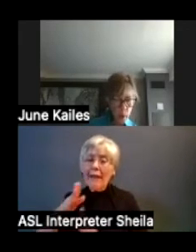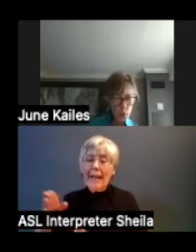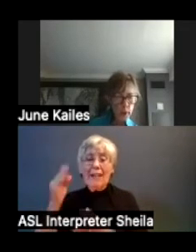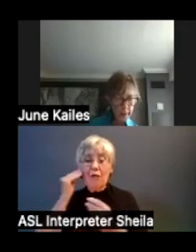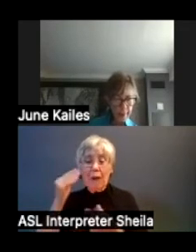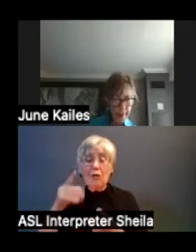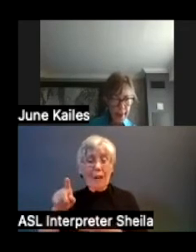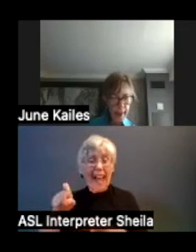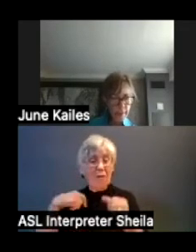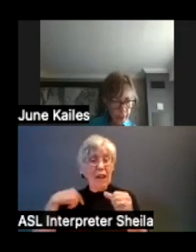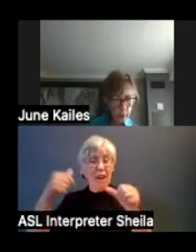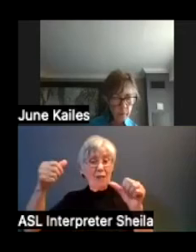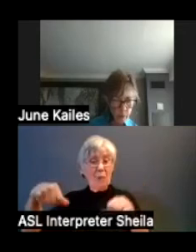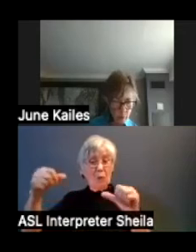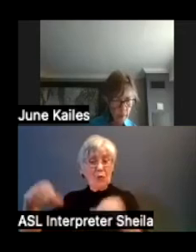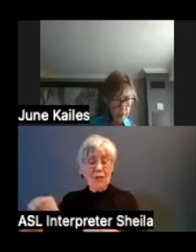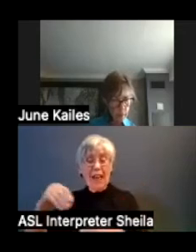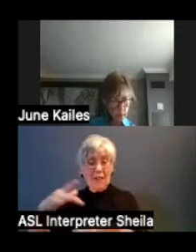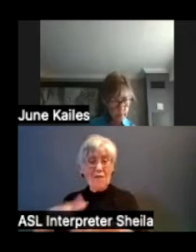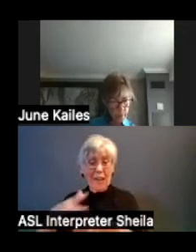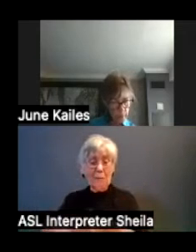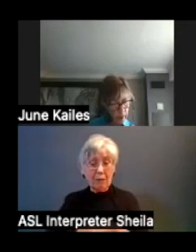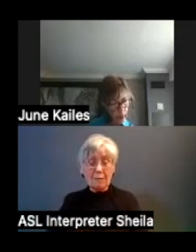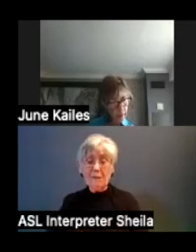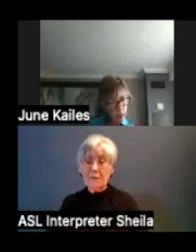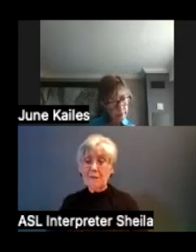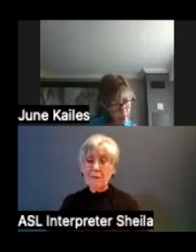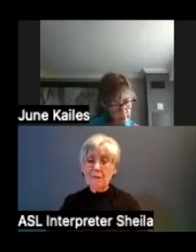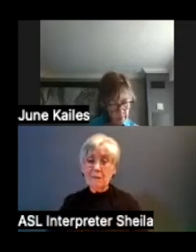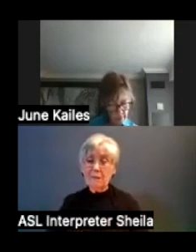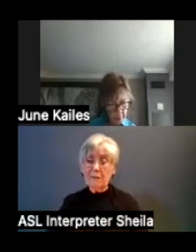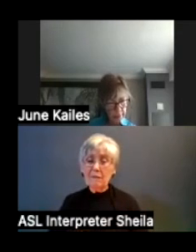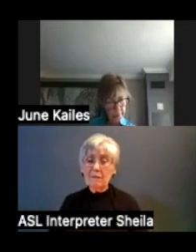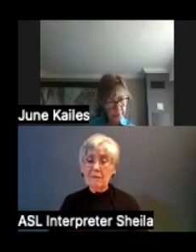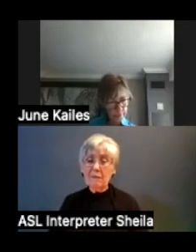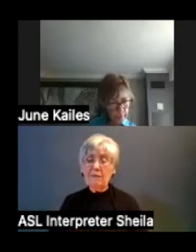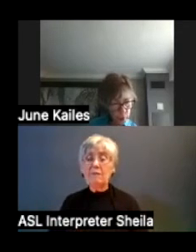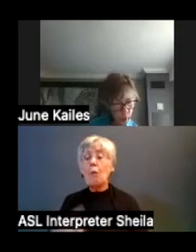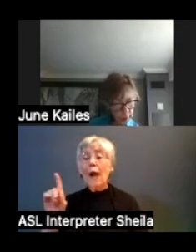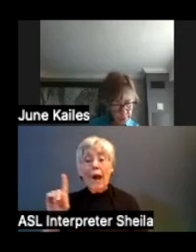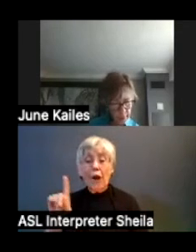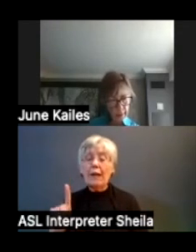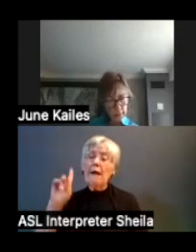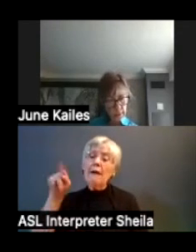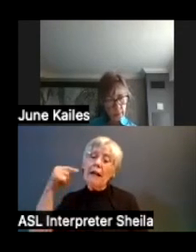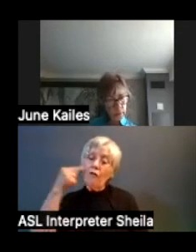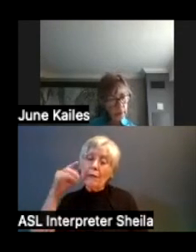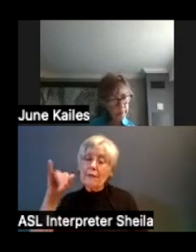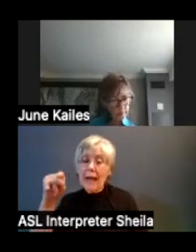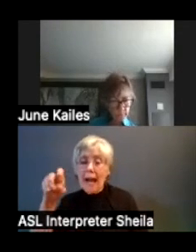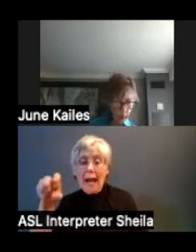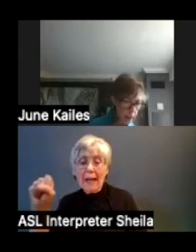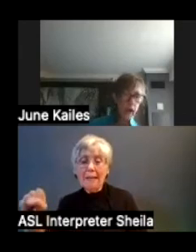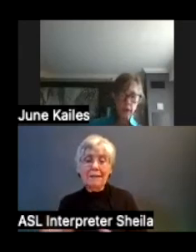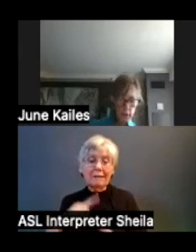be posted and available to people on government sites, on the Red Cross sites,